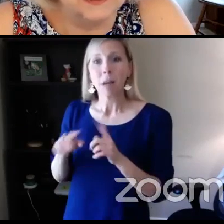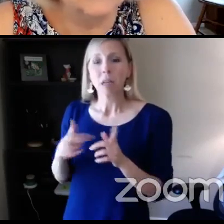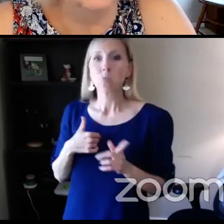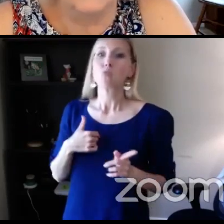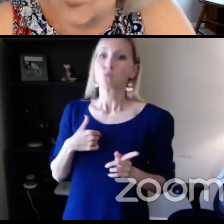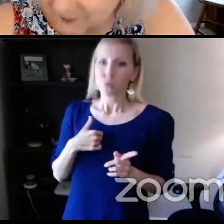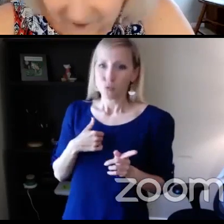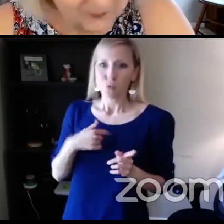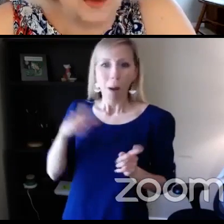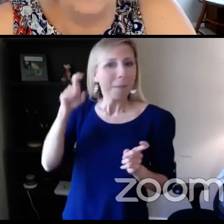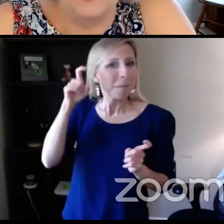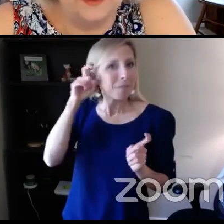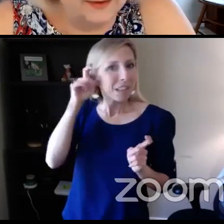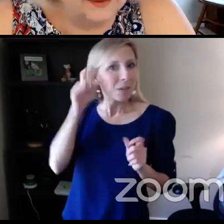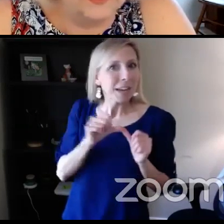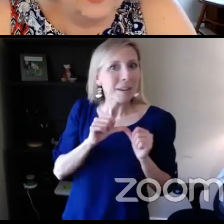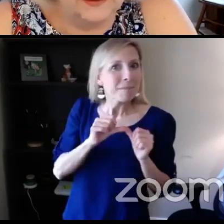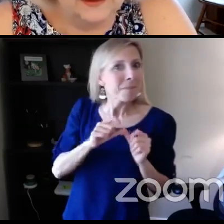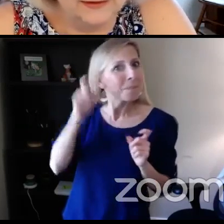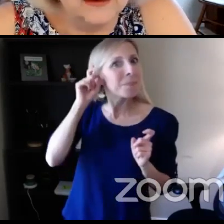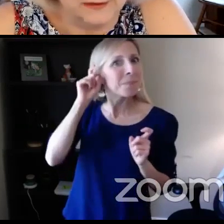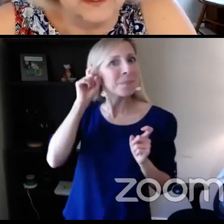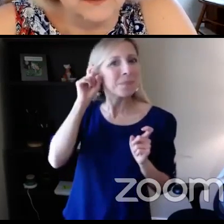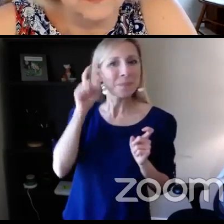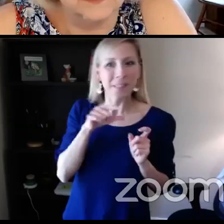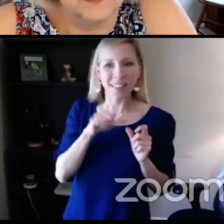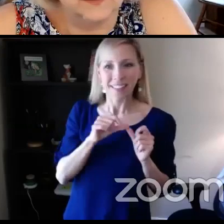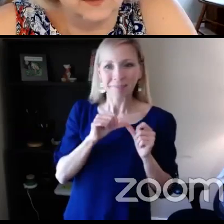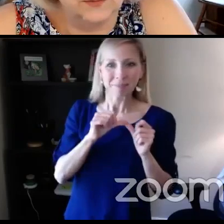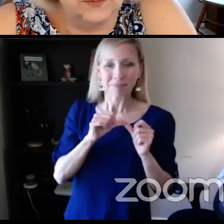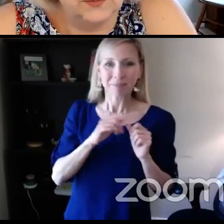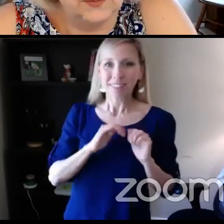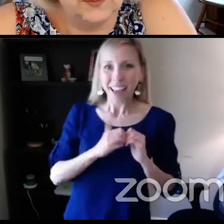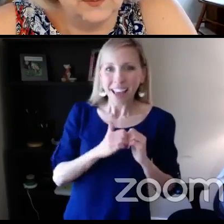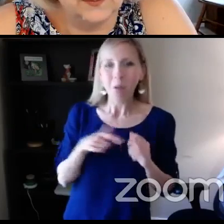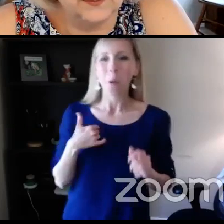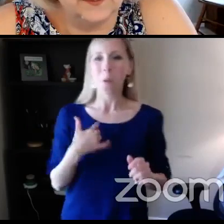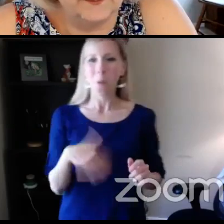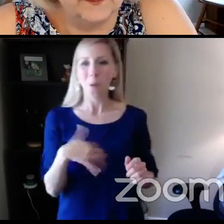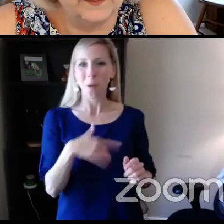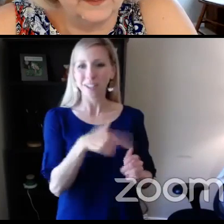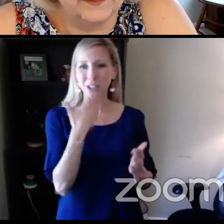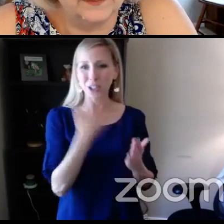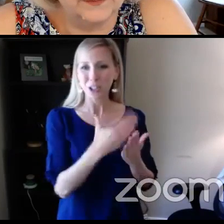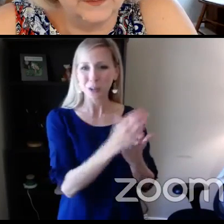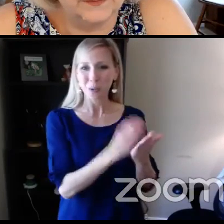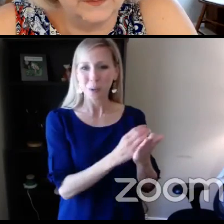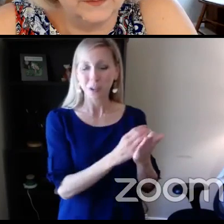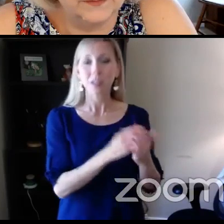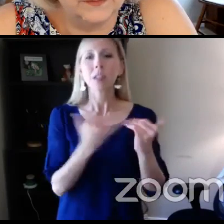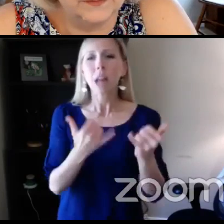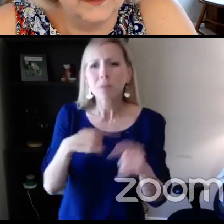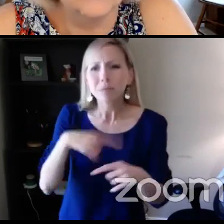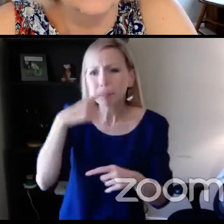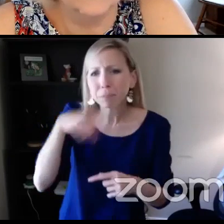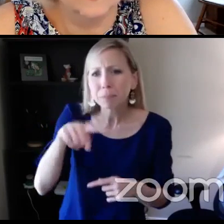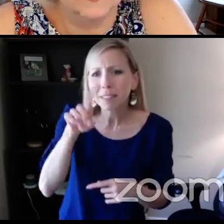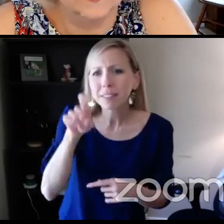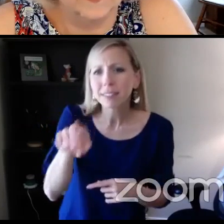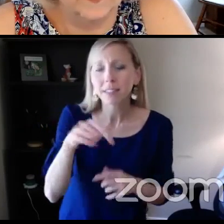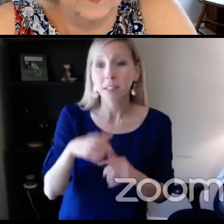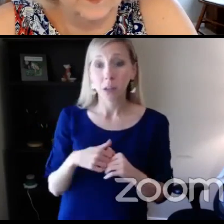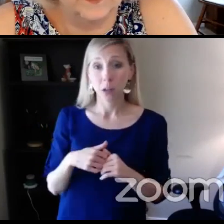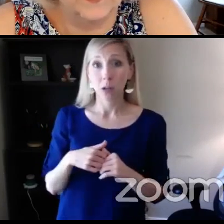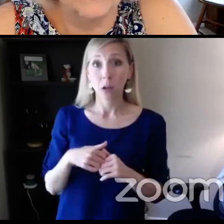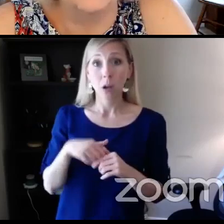aid retention tips. So if I can ask one more time, the website, we're going to put it in the chat box for accessing